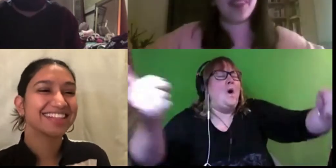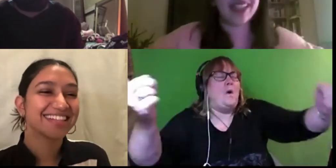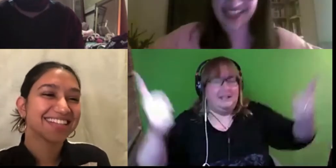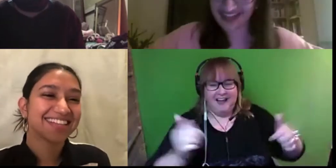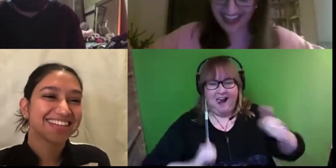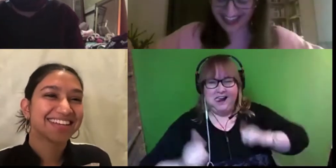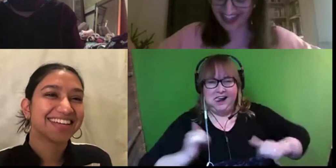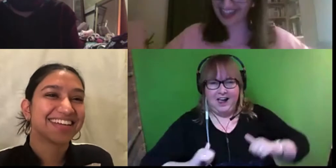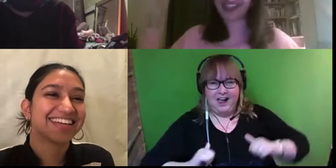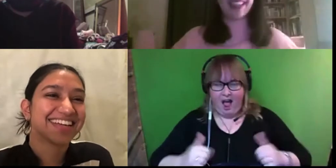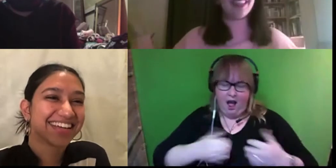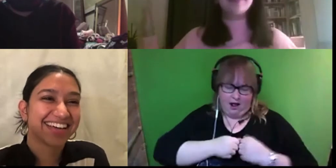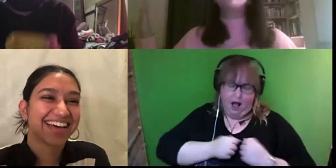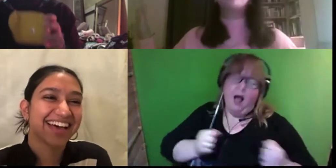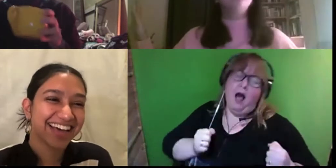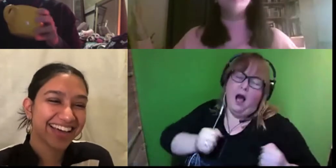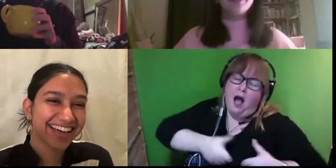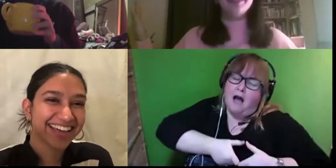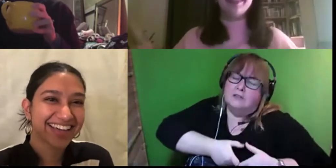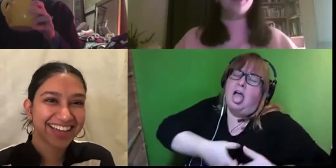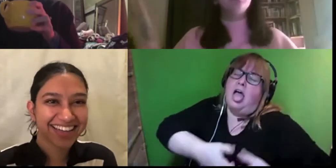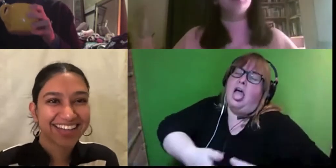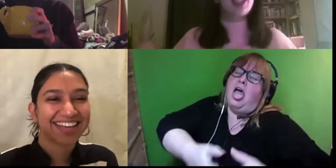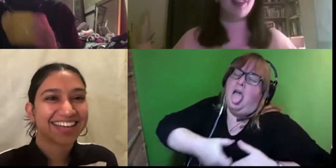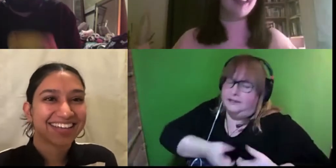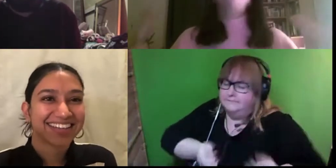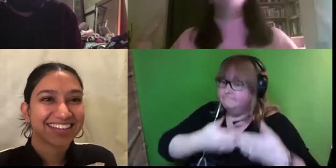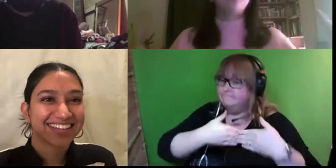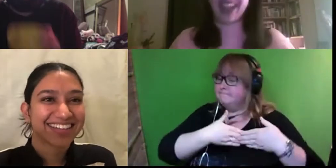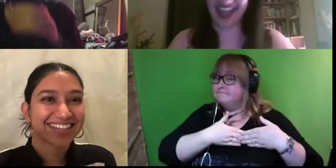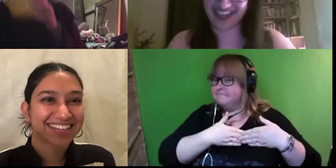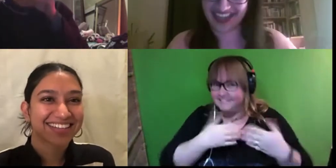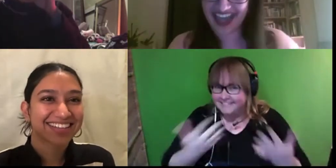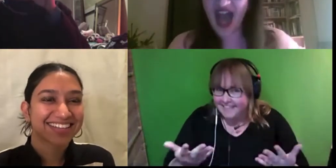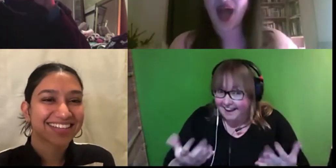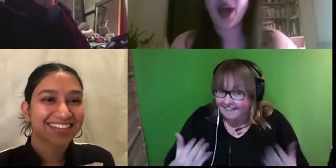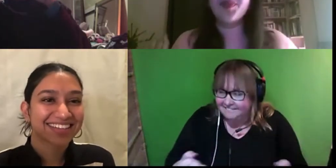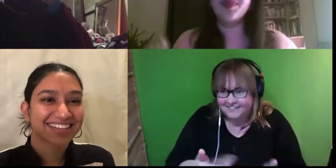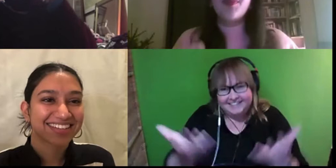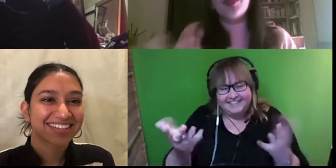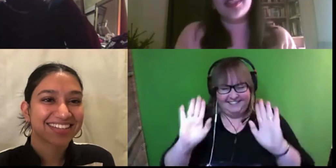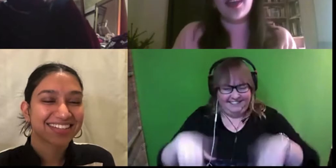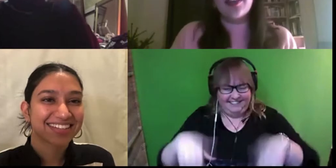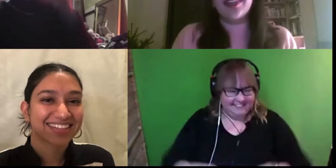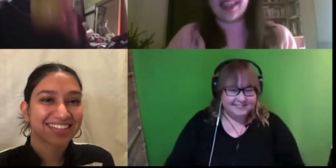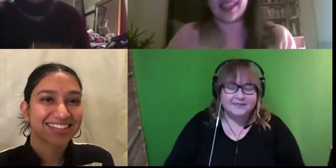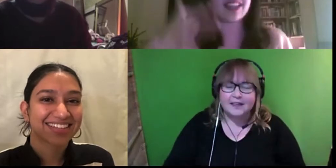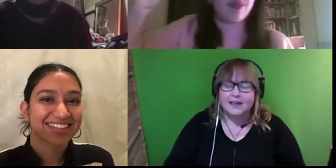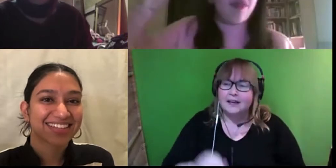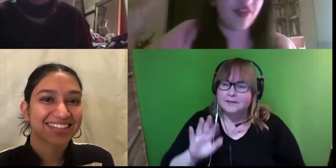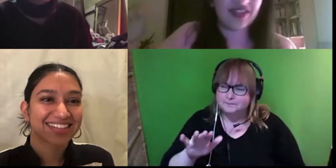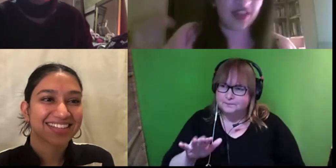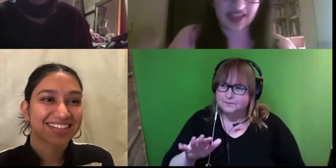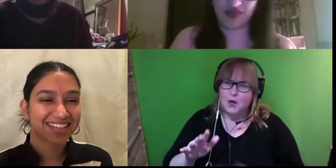my feelings out there today. This is what I'm gonna do. It's gonna be a gush fest, and it's okay. But also, yeah, so